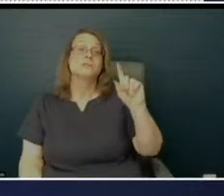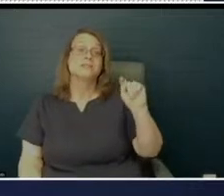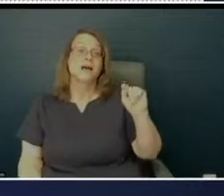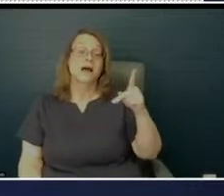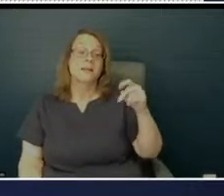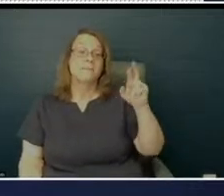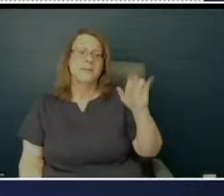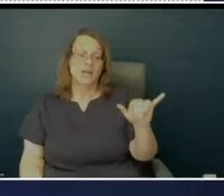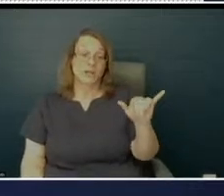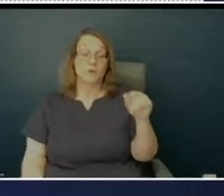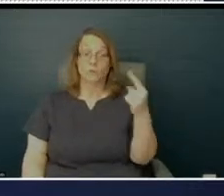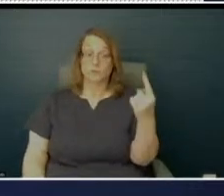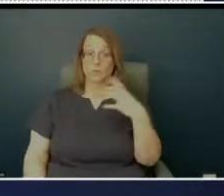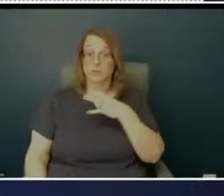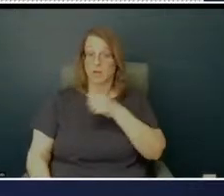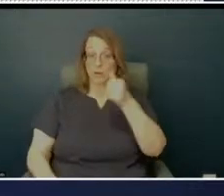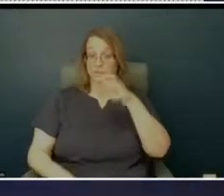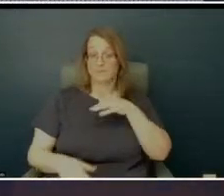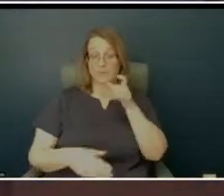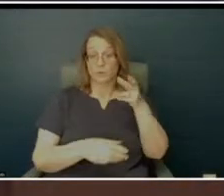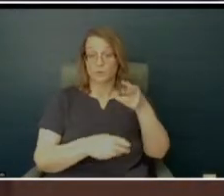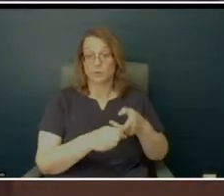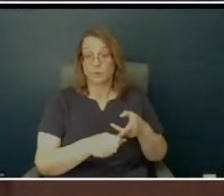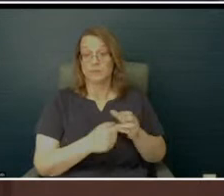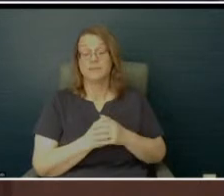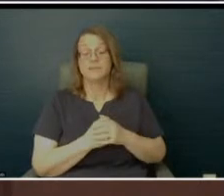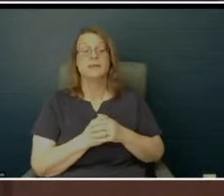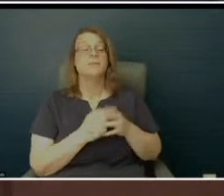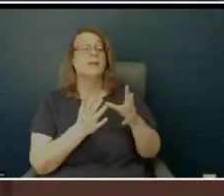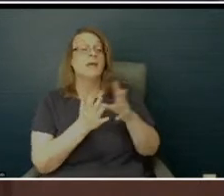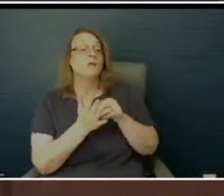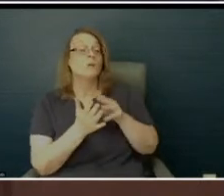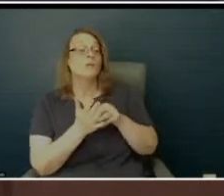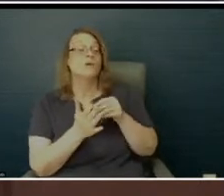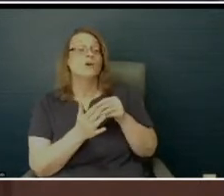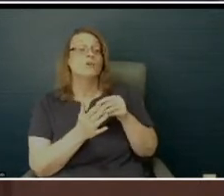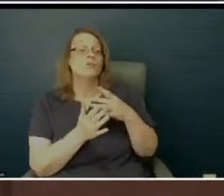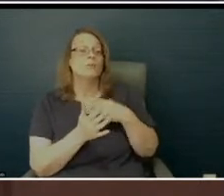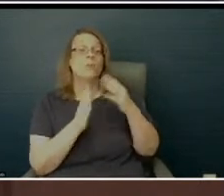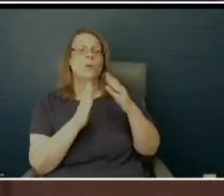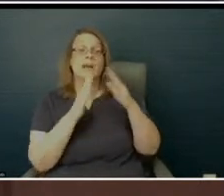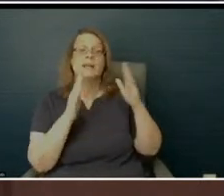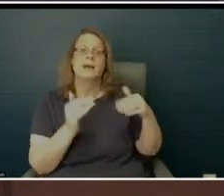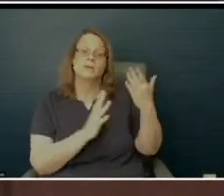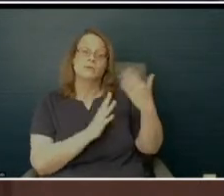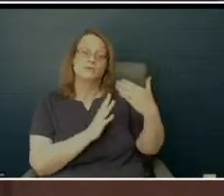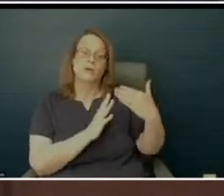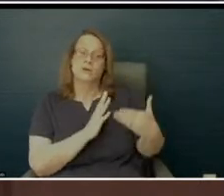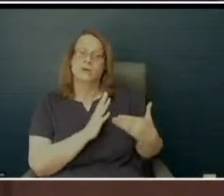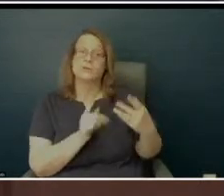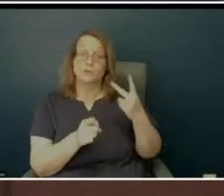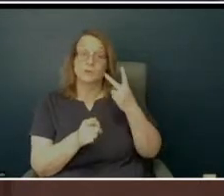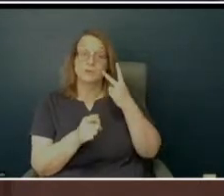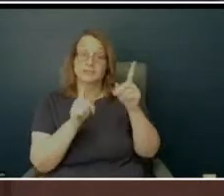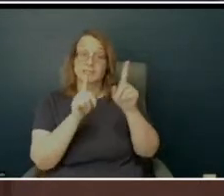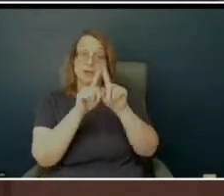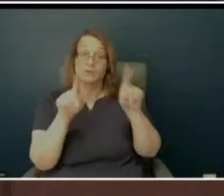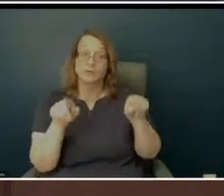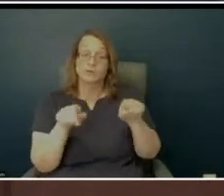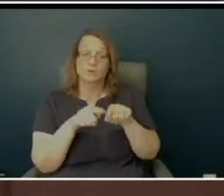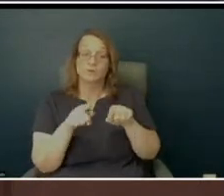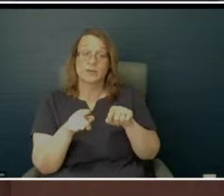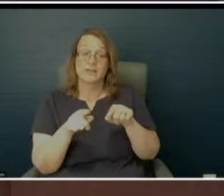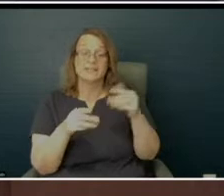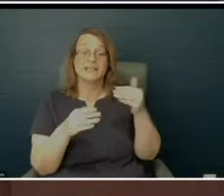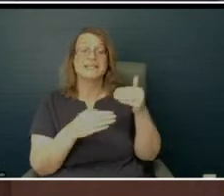We learned from White House records that you'll now see on the screen that the very next day, Representative Perry